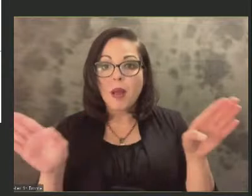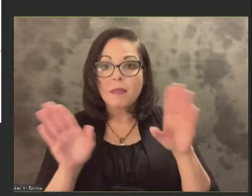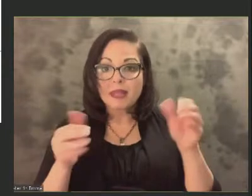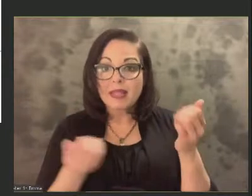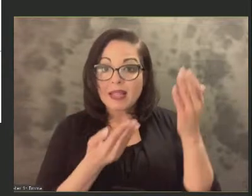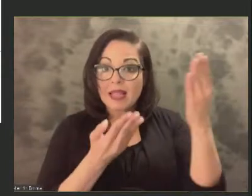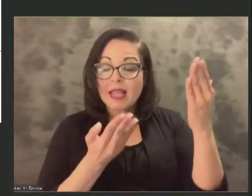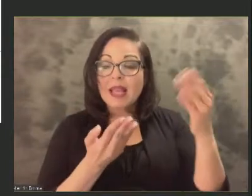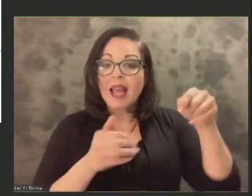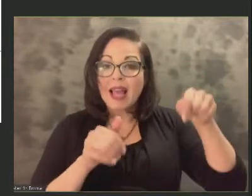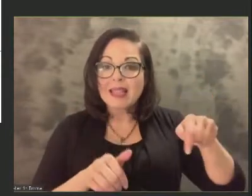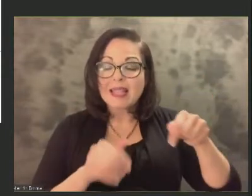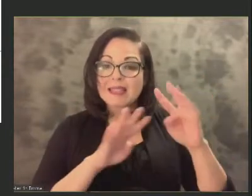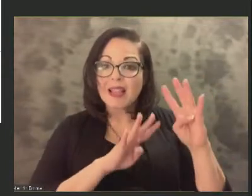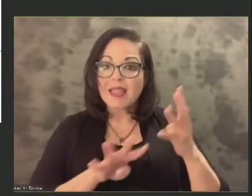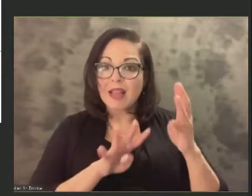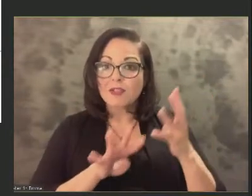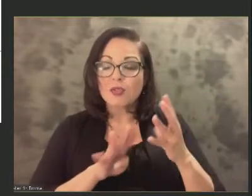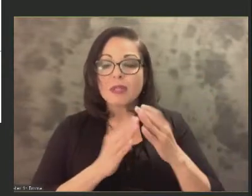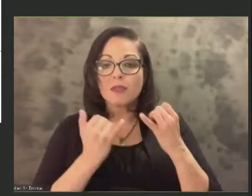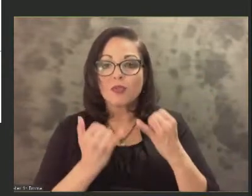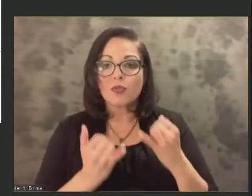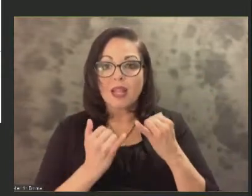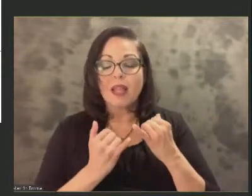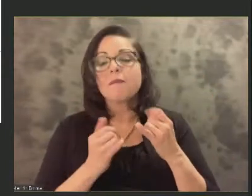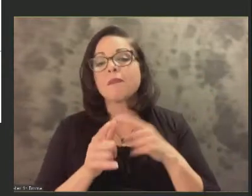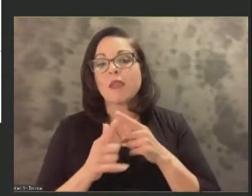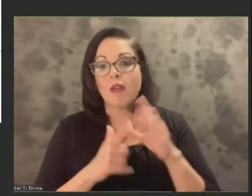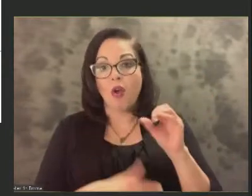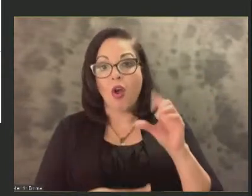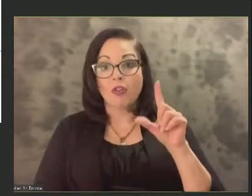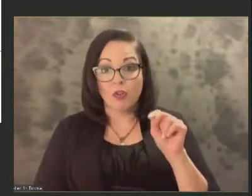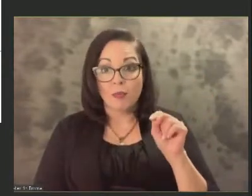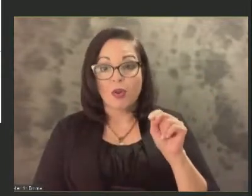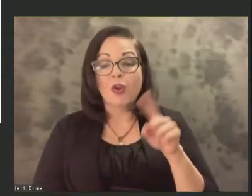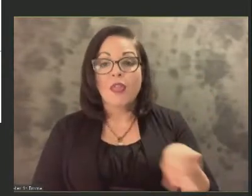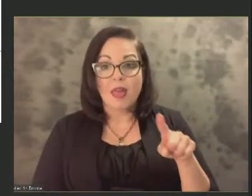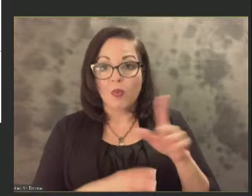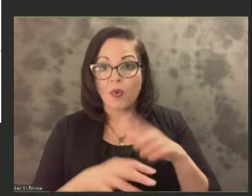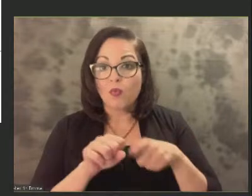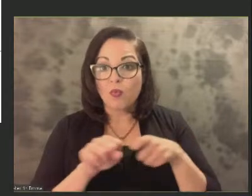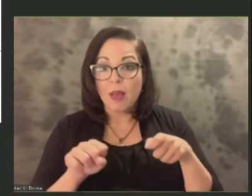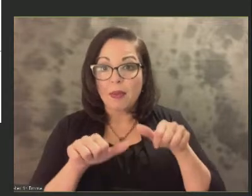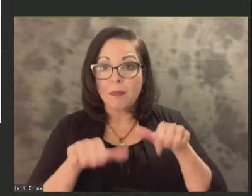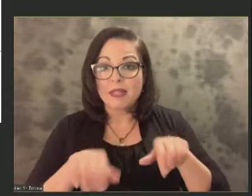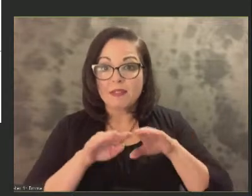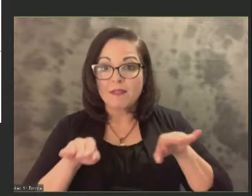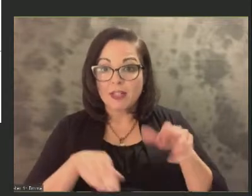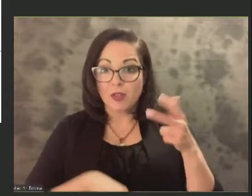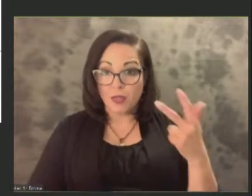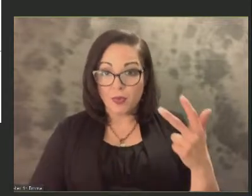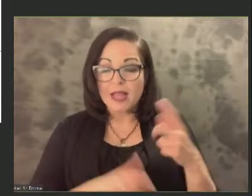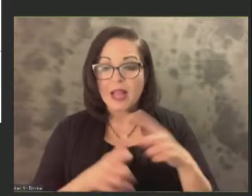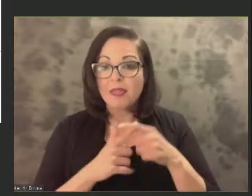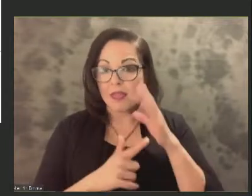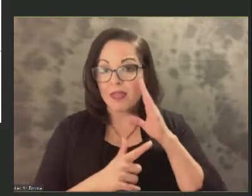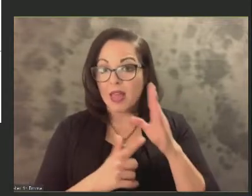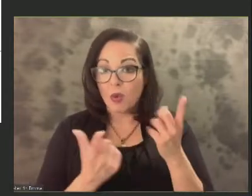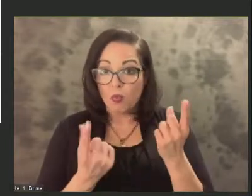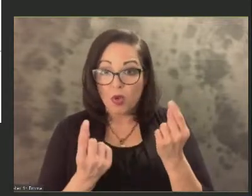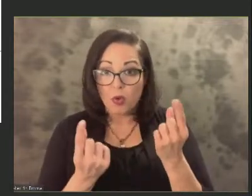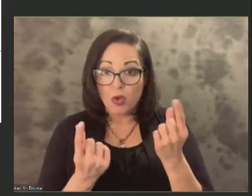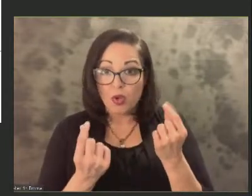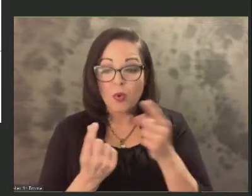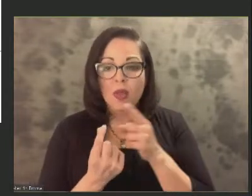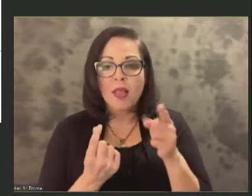this live stream. In October, they will wrap up this phase 3. And what they will do will